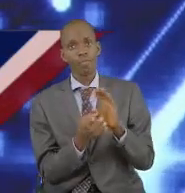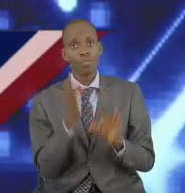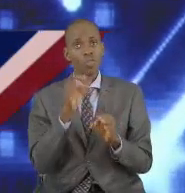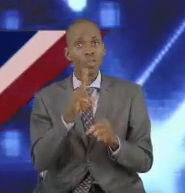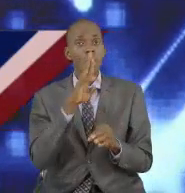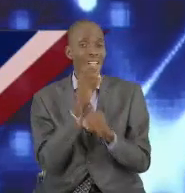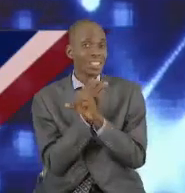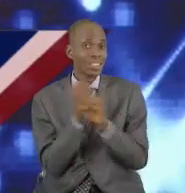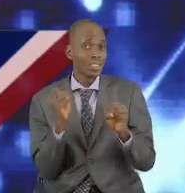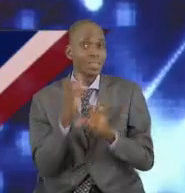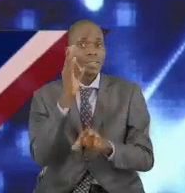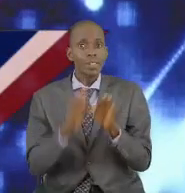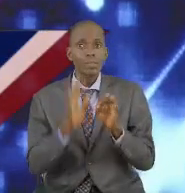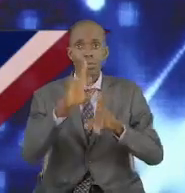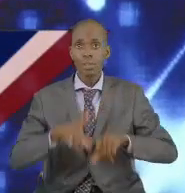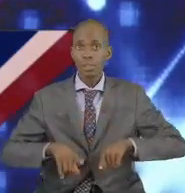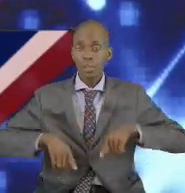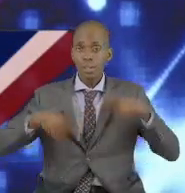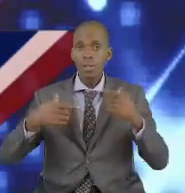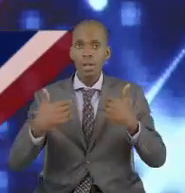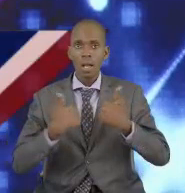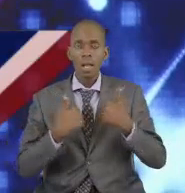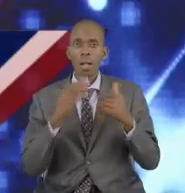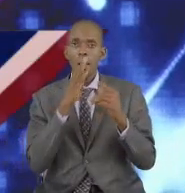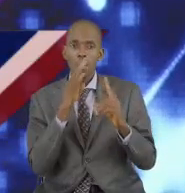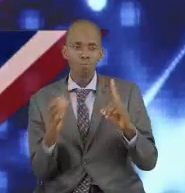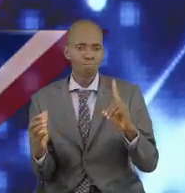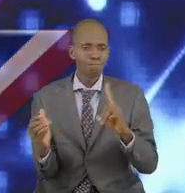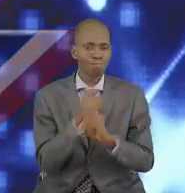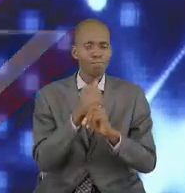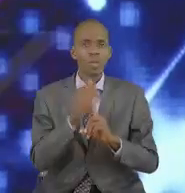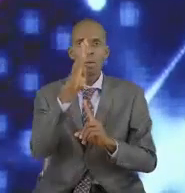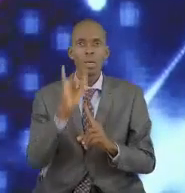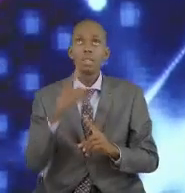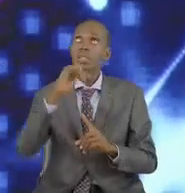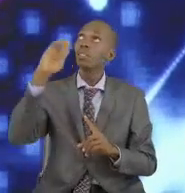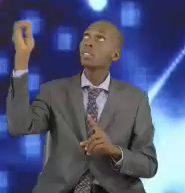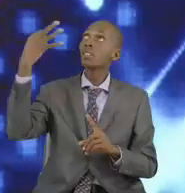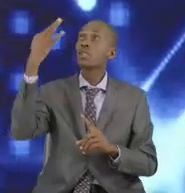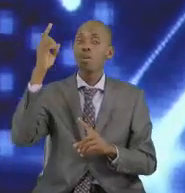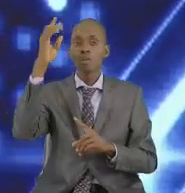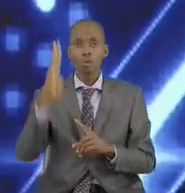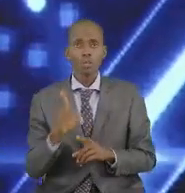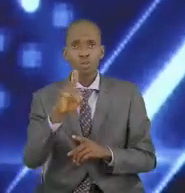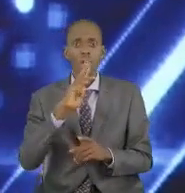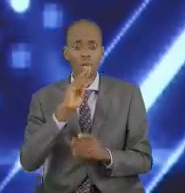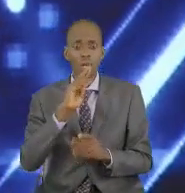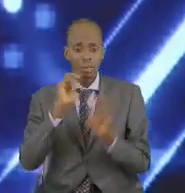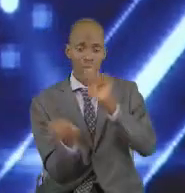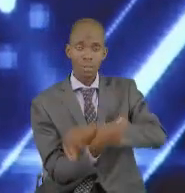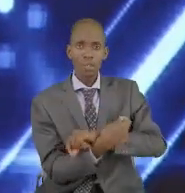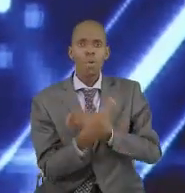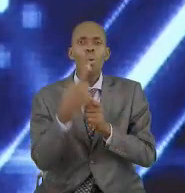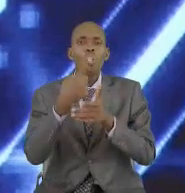your life has been gripped by the grace of God and you are turned around, one